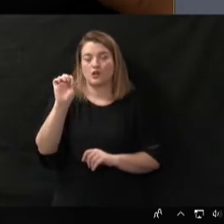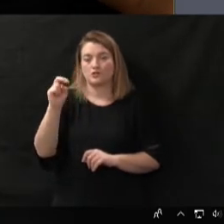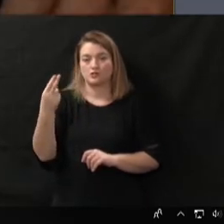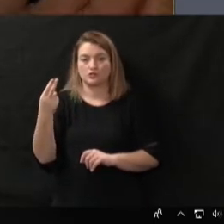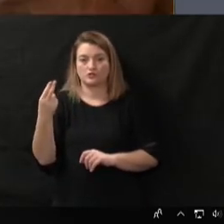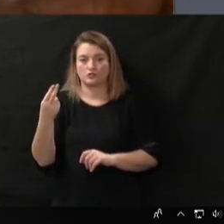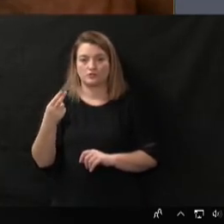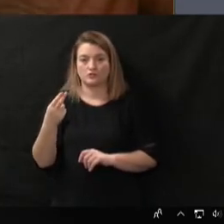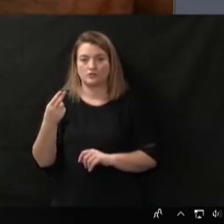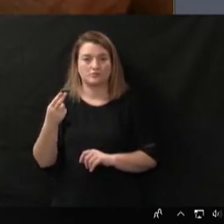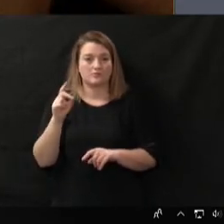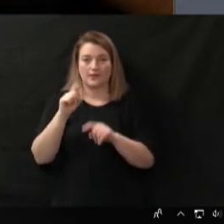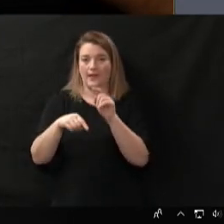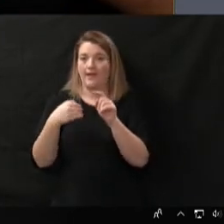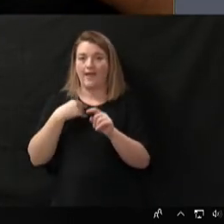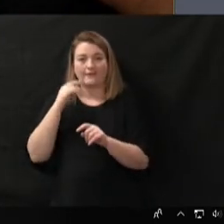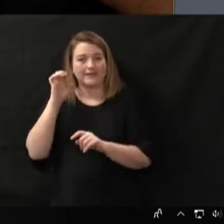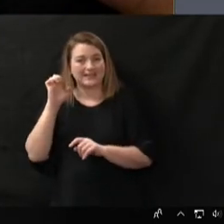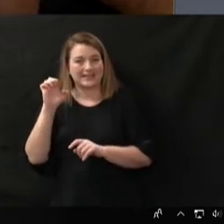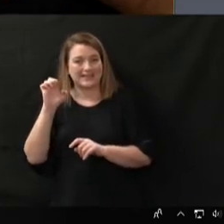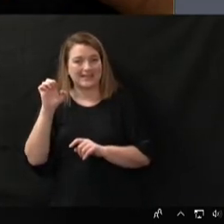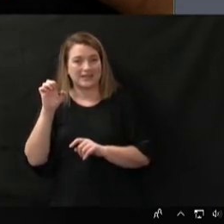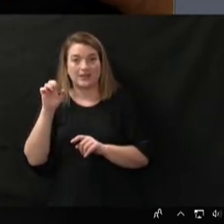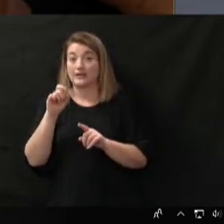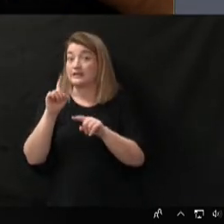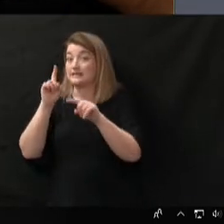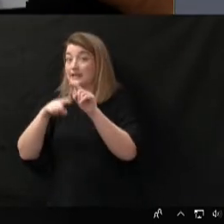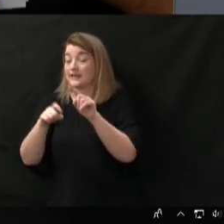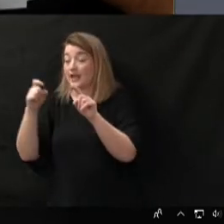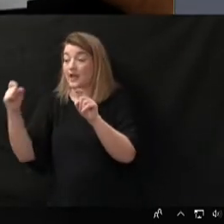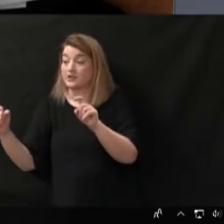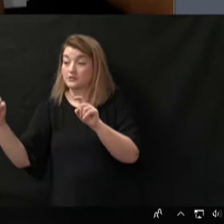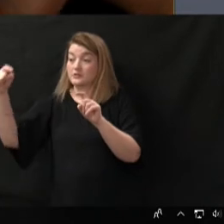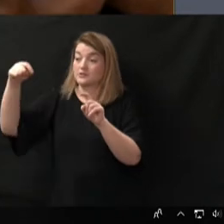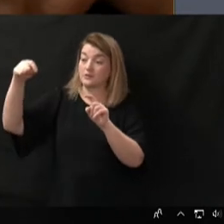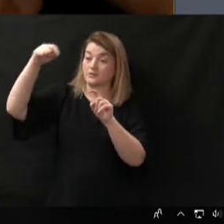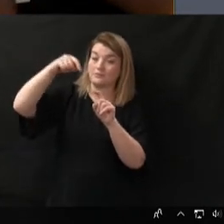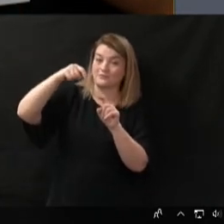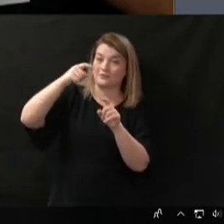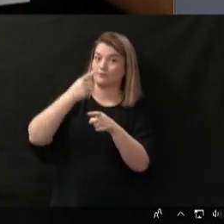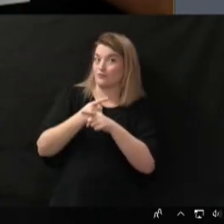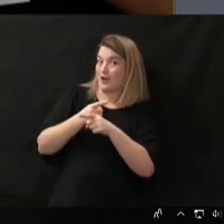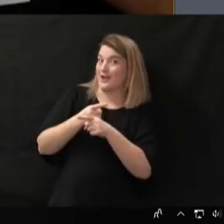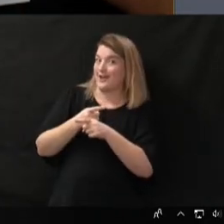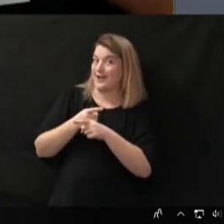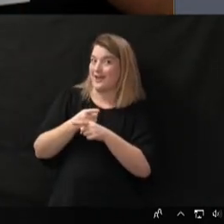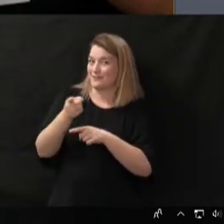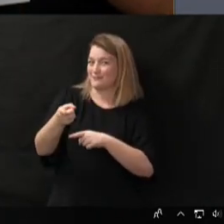Notice I can't have an E over here because it can't jump over these three letters. You are exactly right.